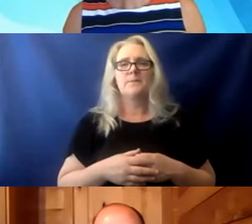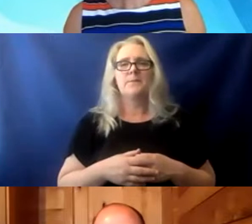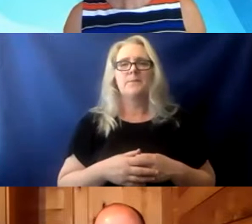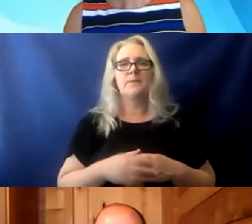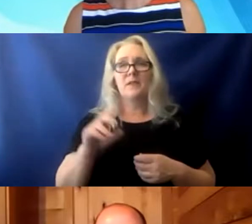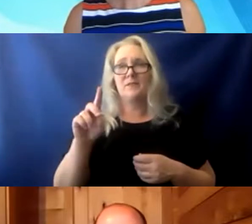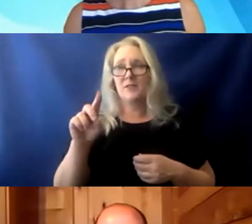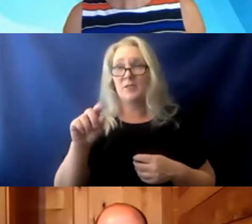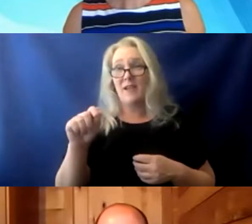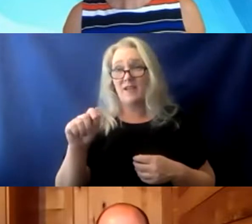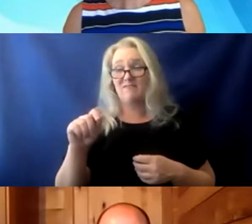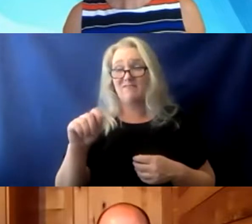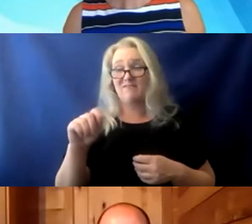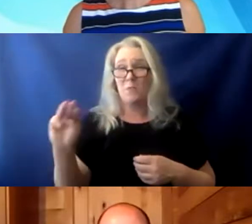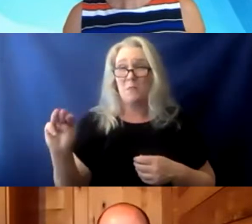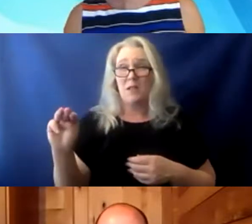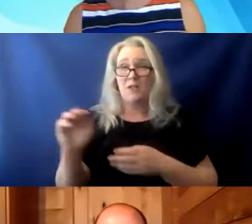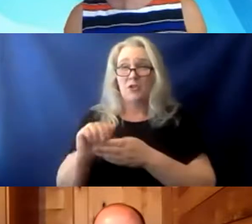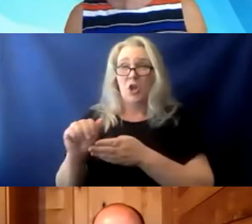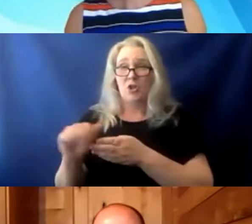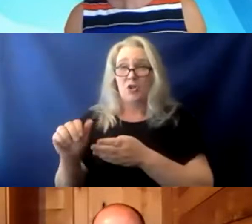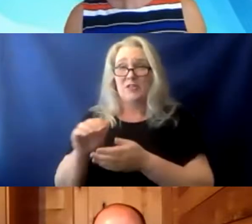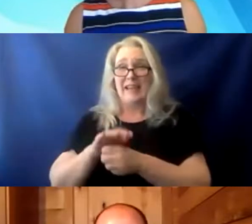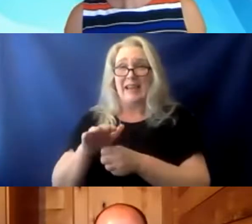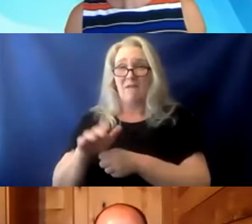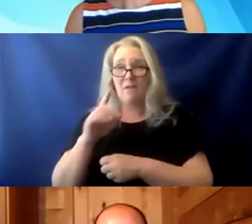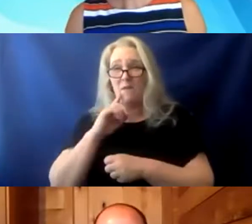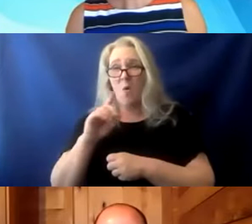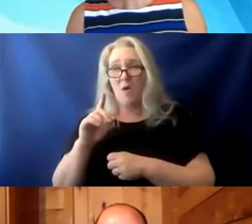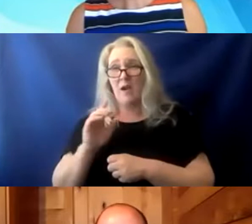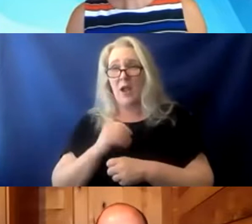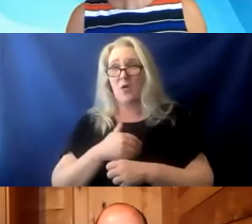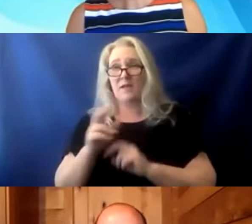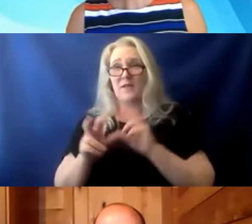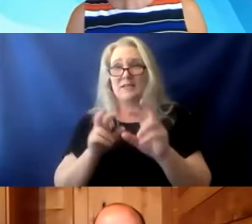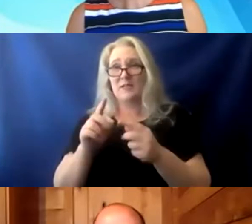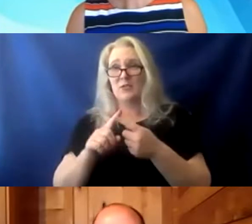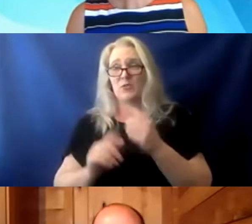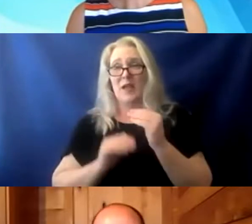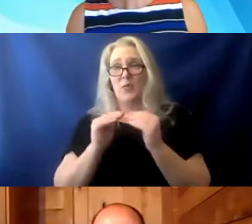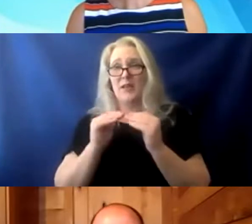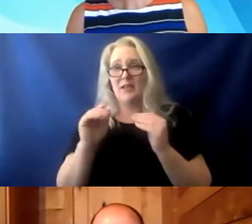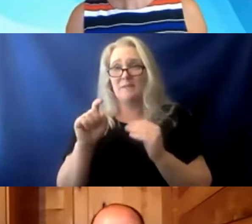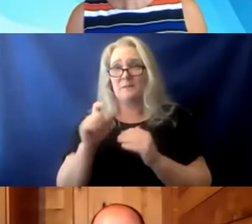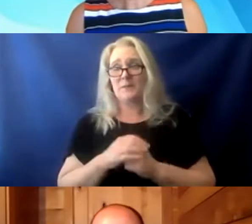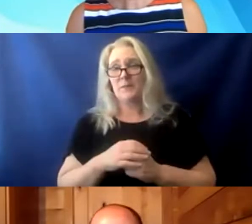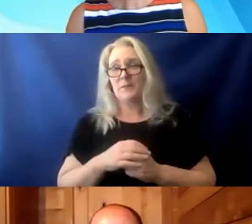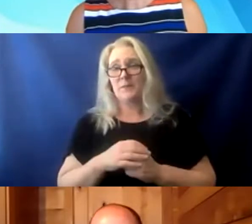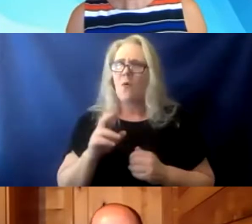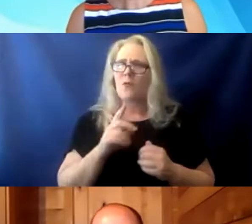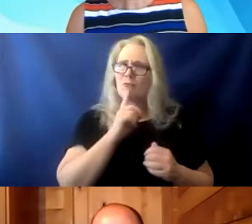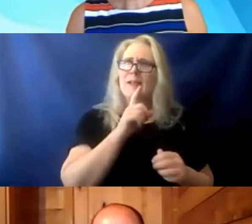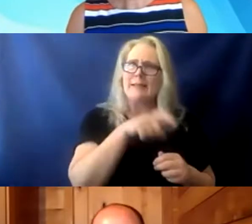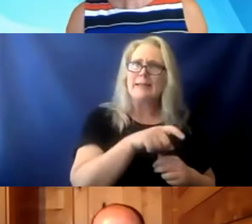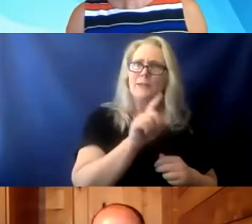million enough to make the kind of investments we want to see, especially around equity? Or did we need 20 million?